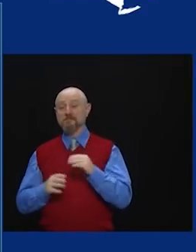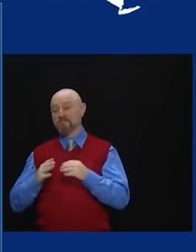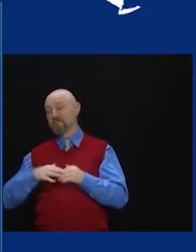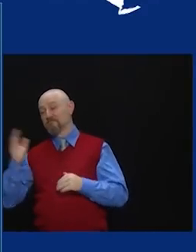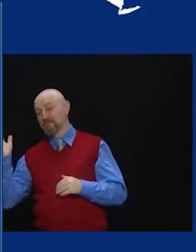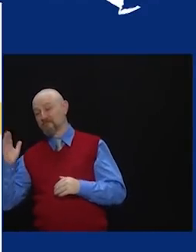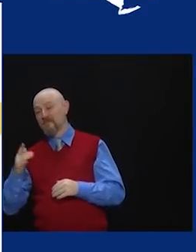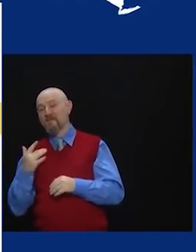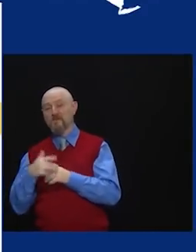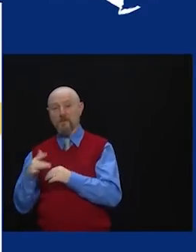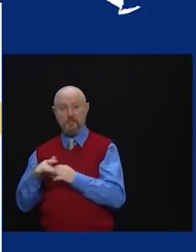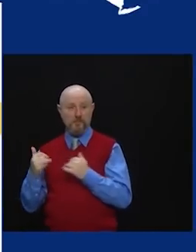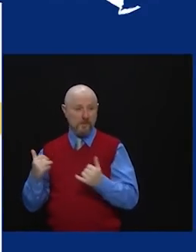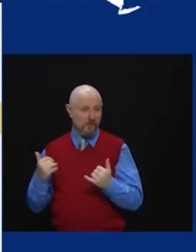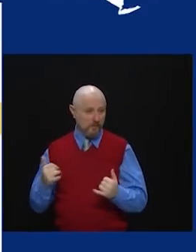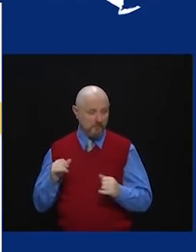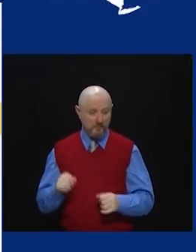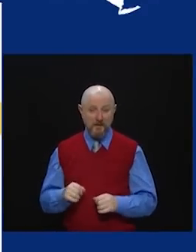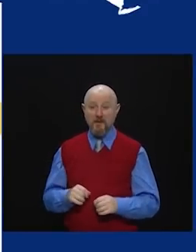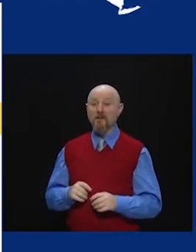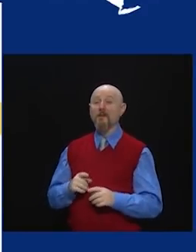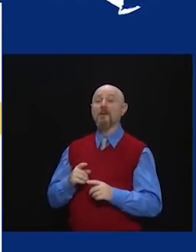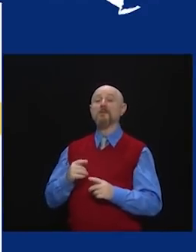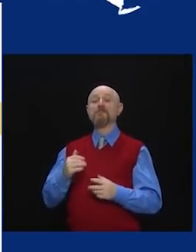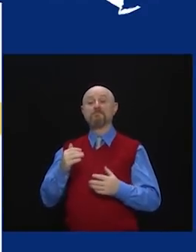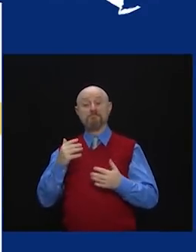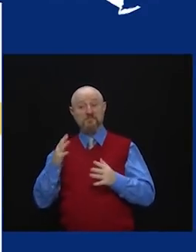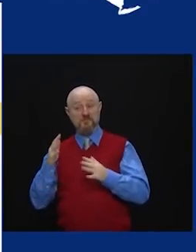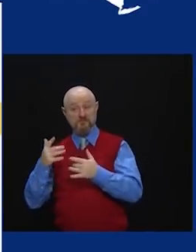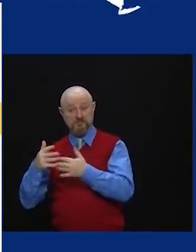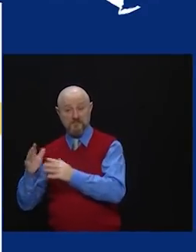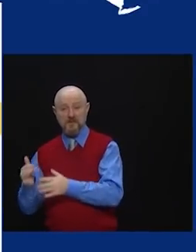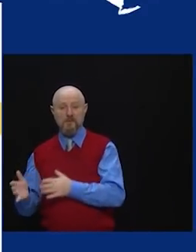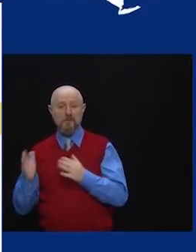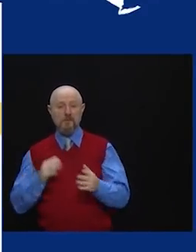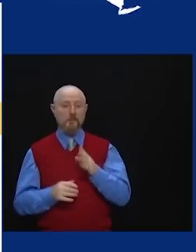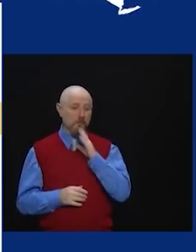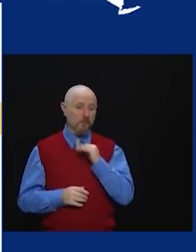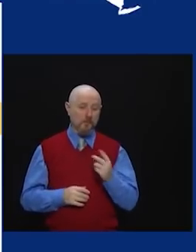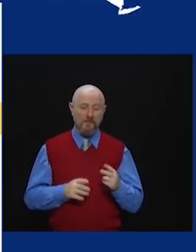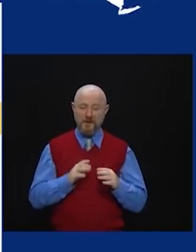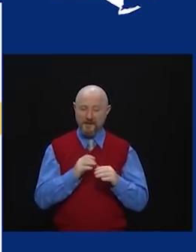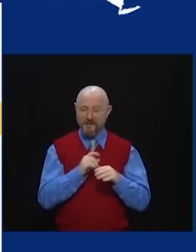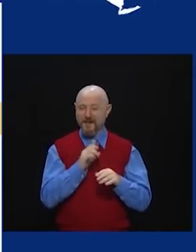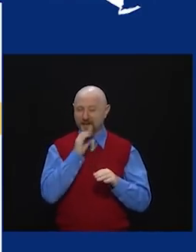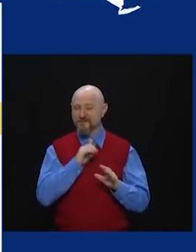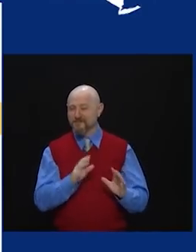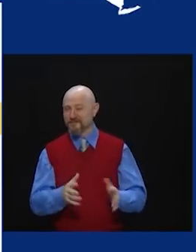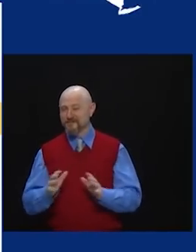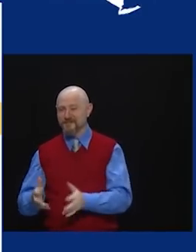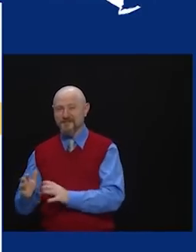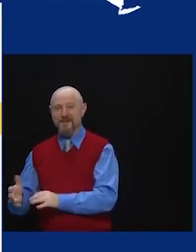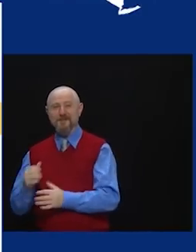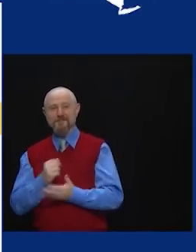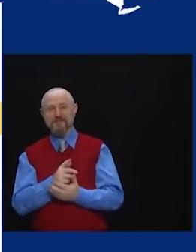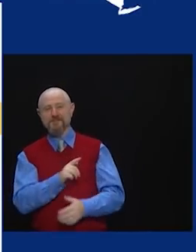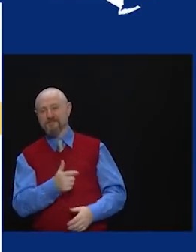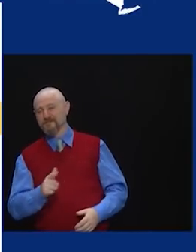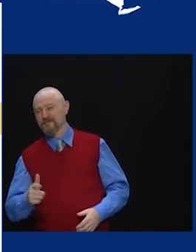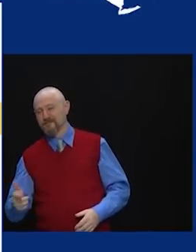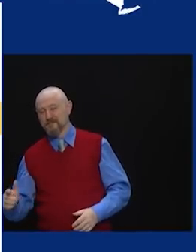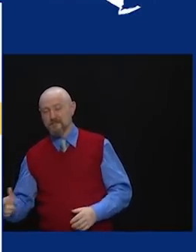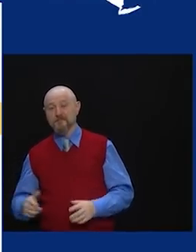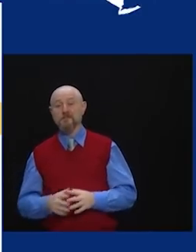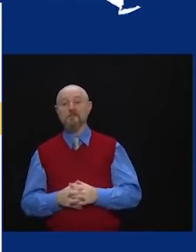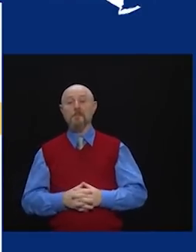but also let's focus on the next population. And lastly, I want to talk about what we're doing with our local leaders. I come out of local government. I was a